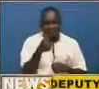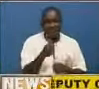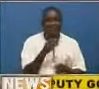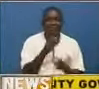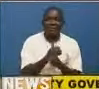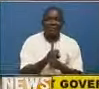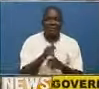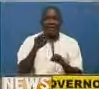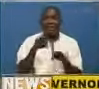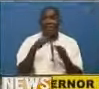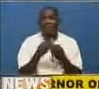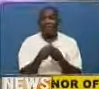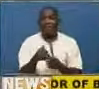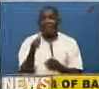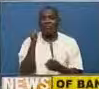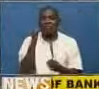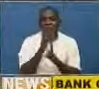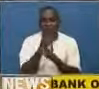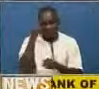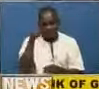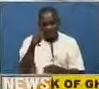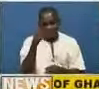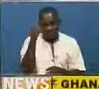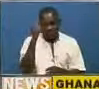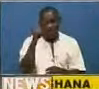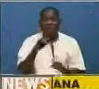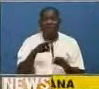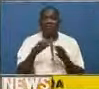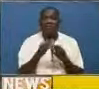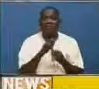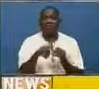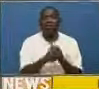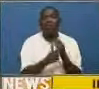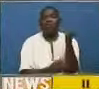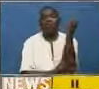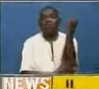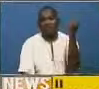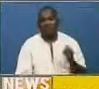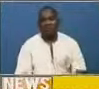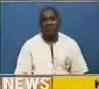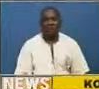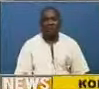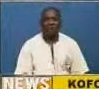relatives could barely cater for her due to their poor background.